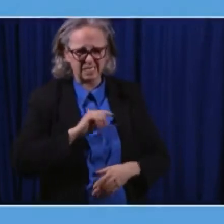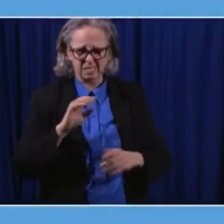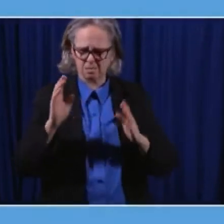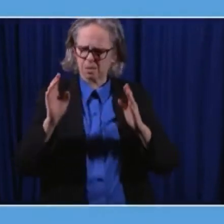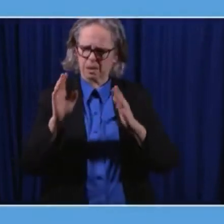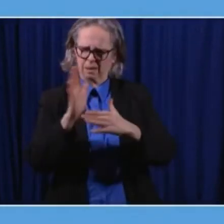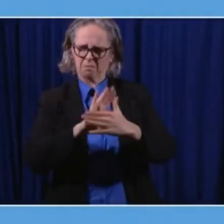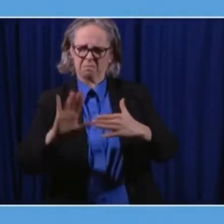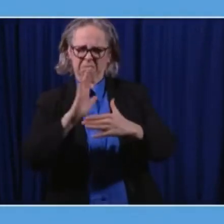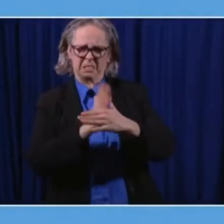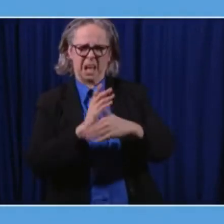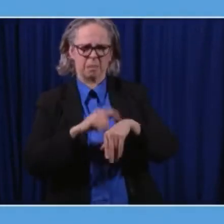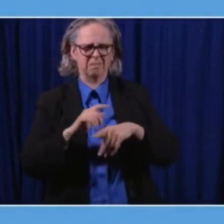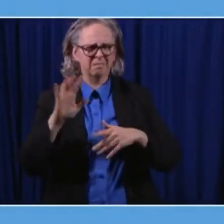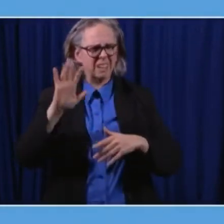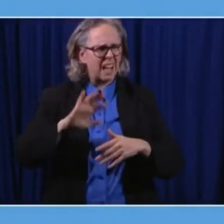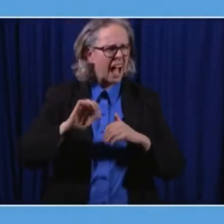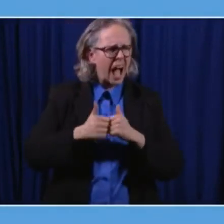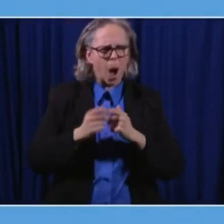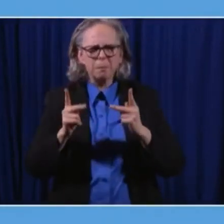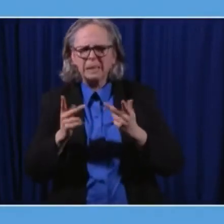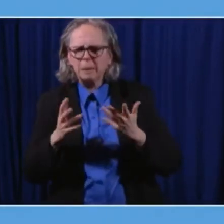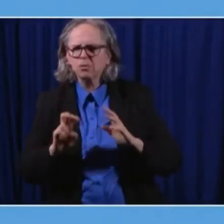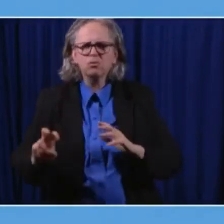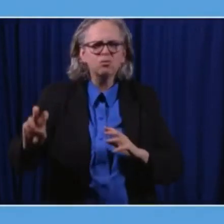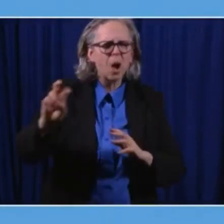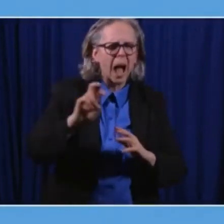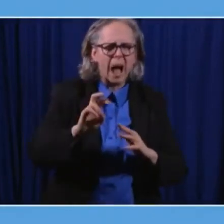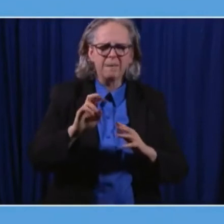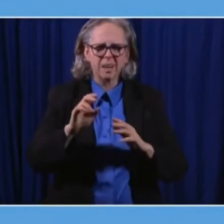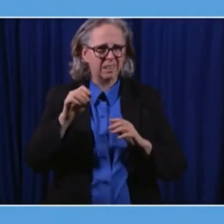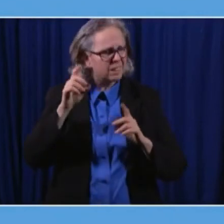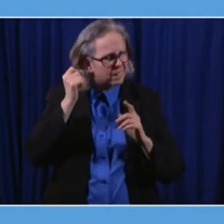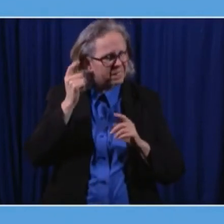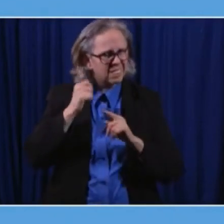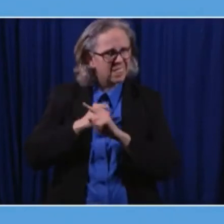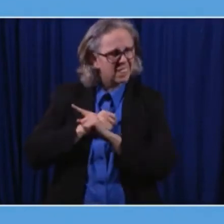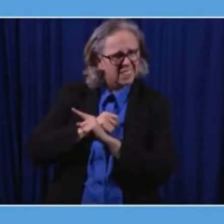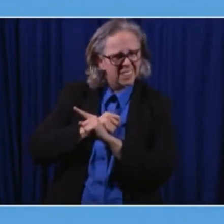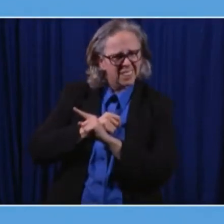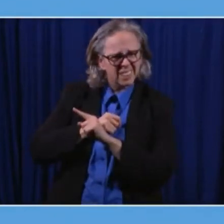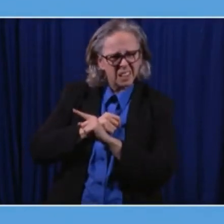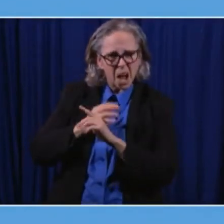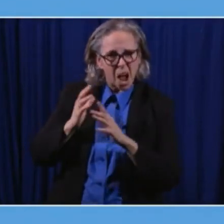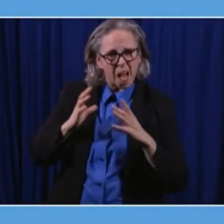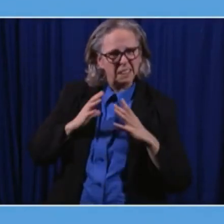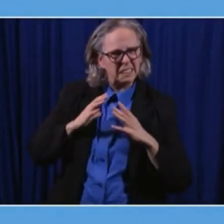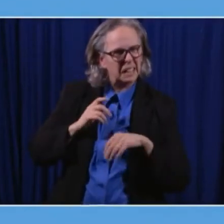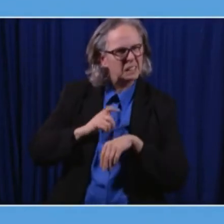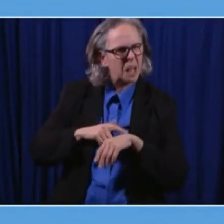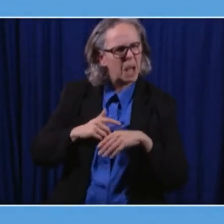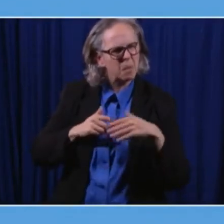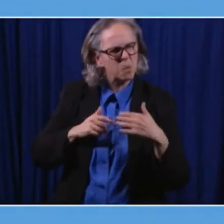people. The number of contacts Ohioans had over the holiday was reduced. And let